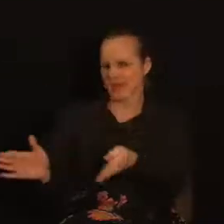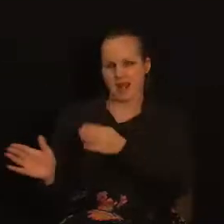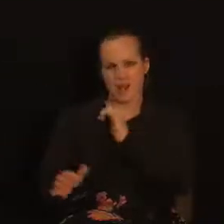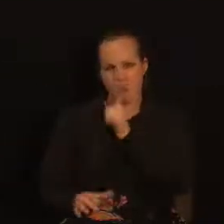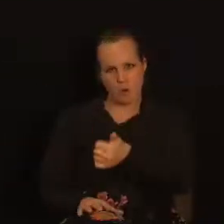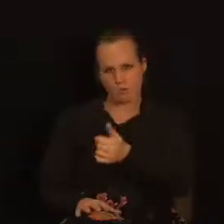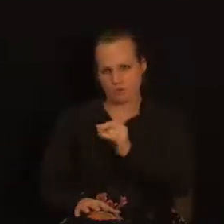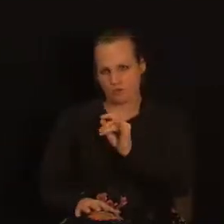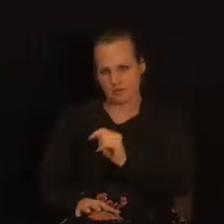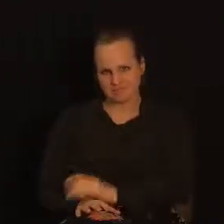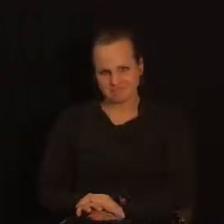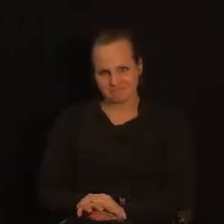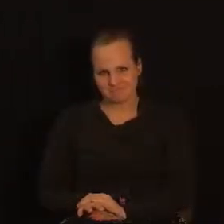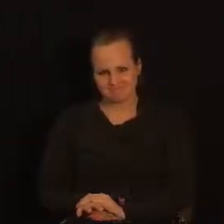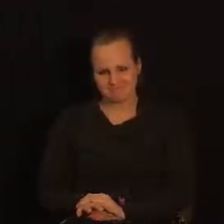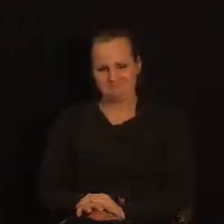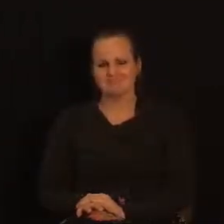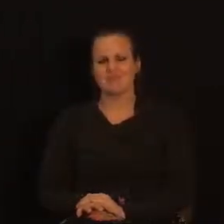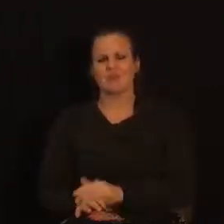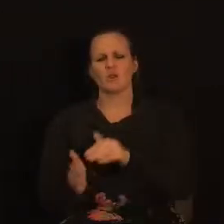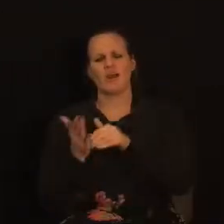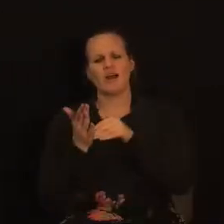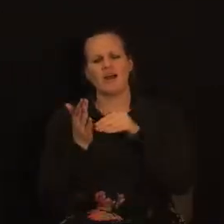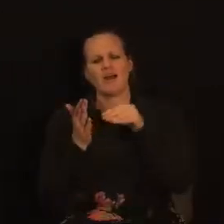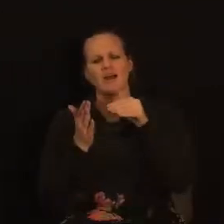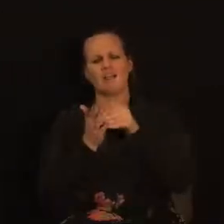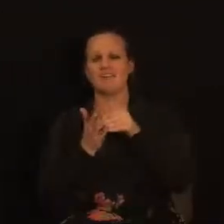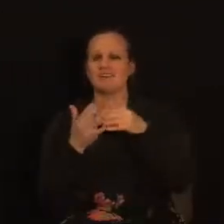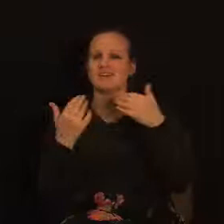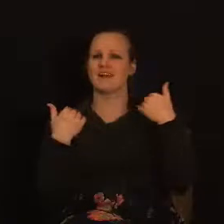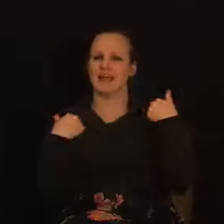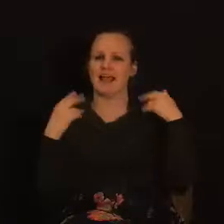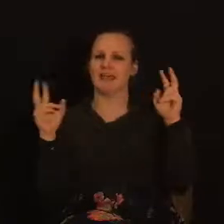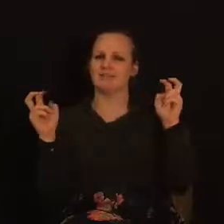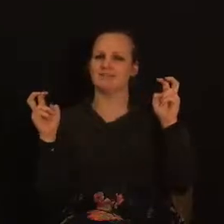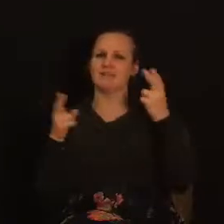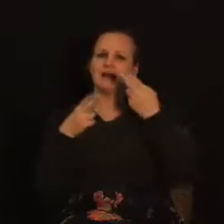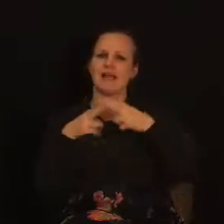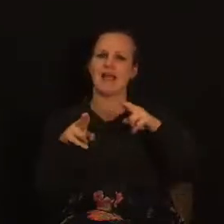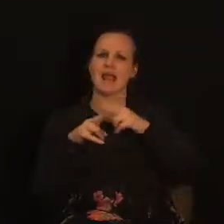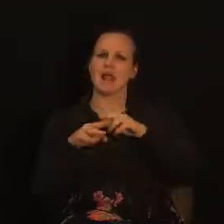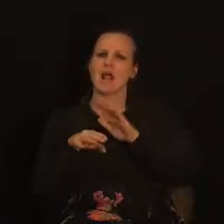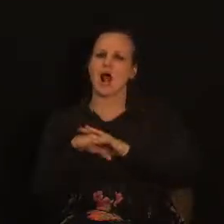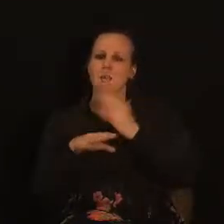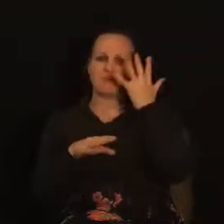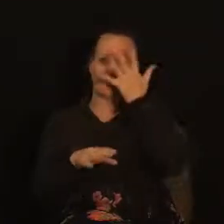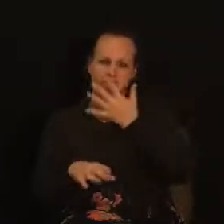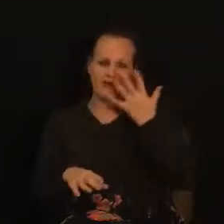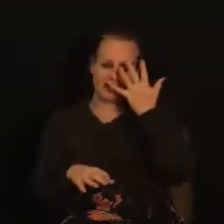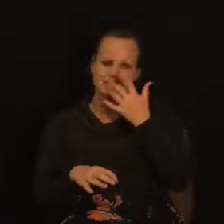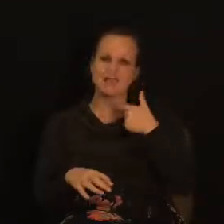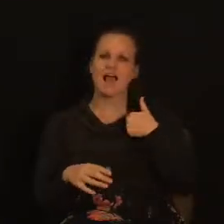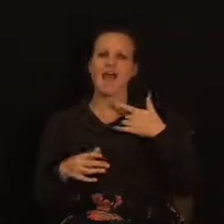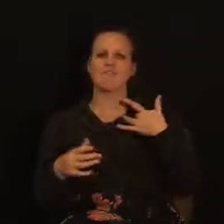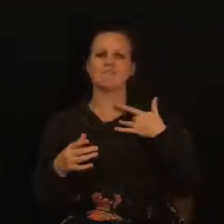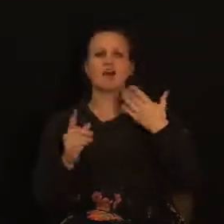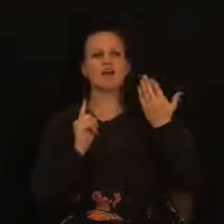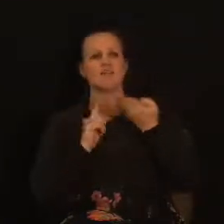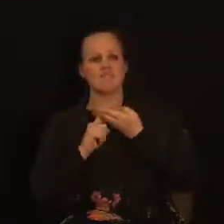Right? And so often I have egg on my face because I was so convinced that I